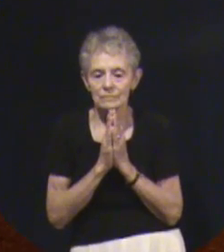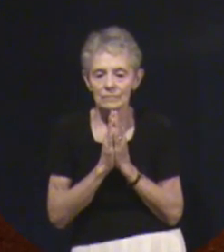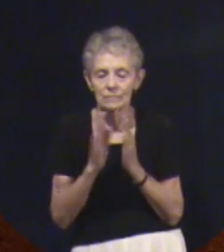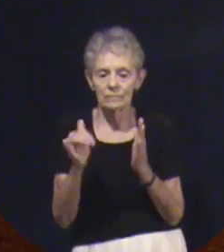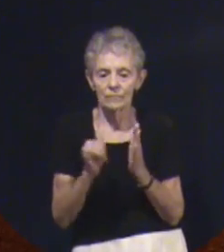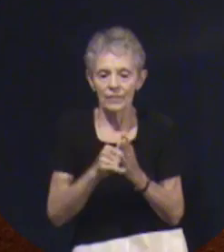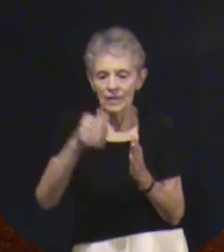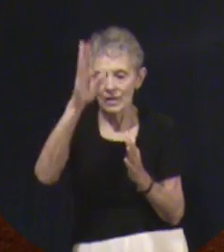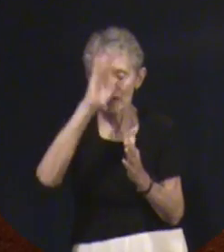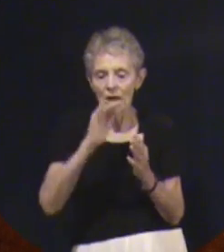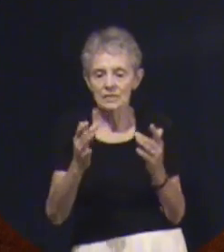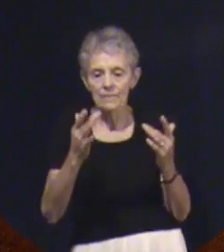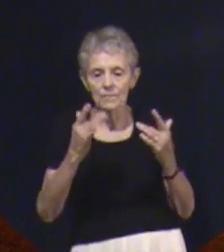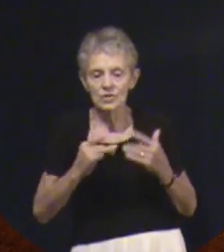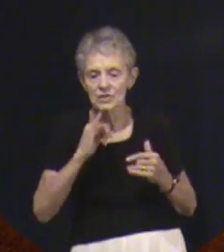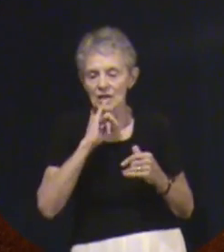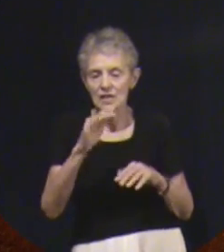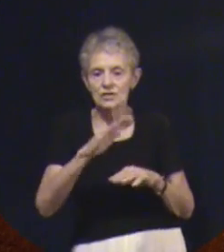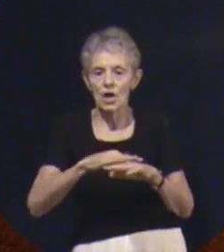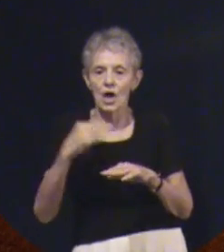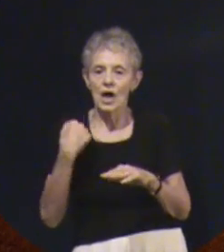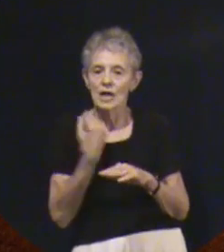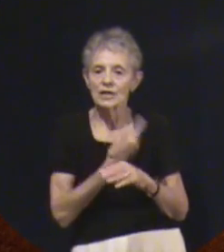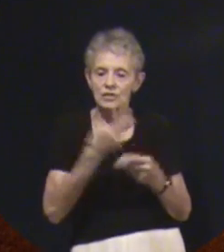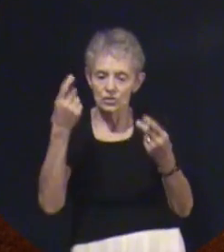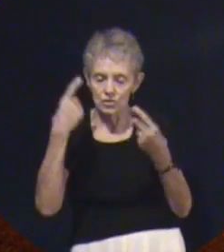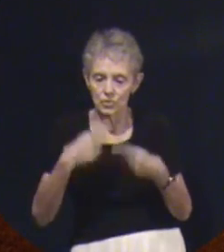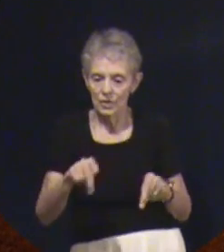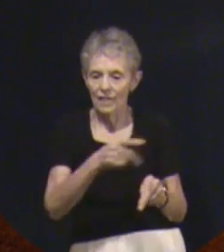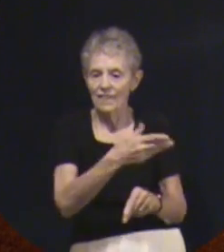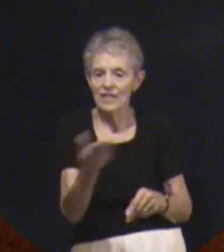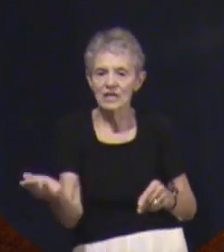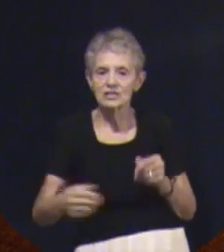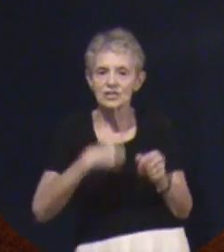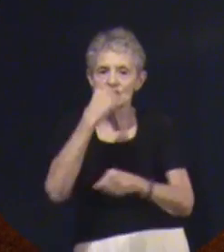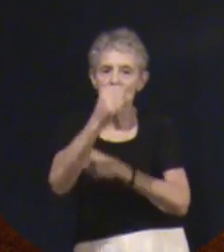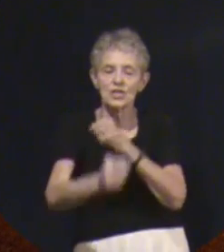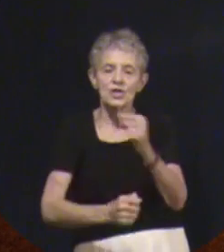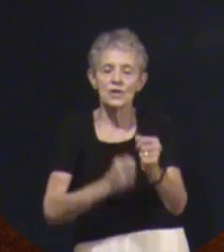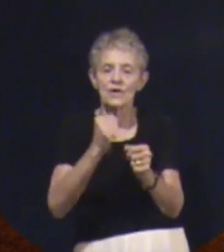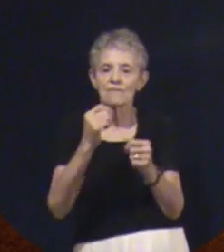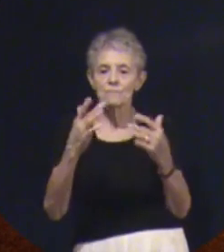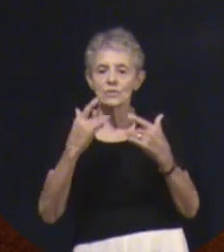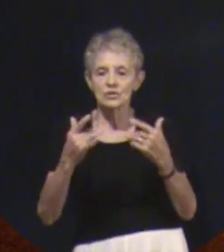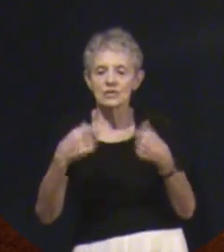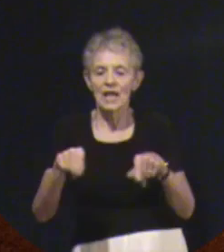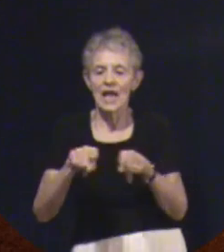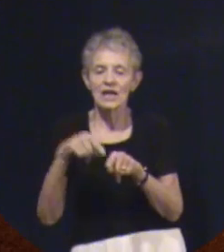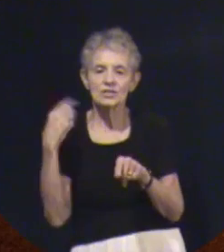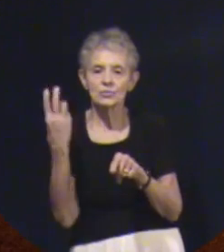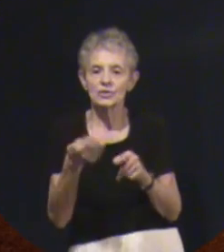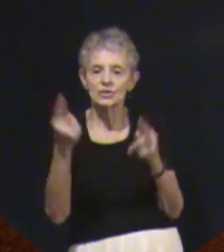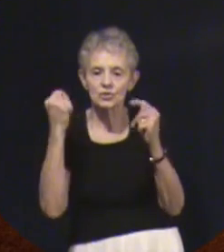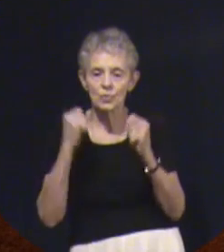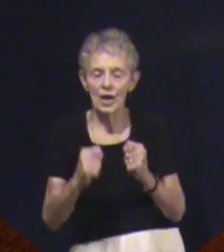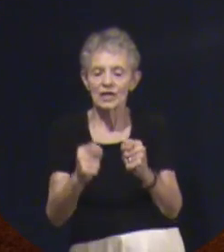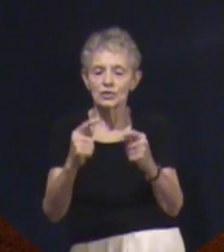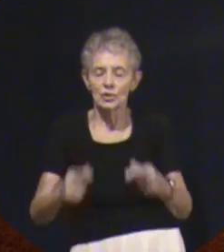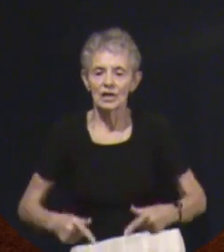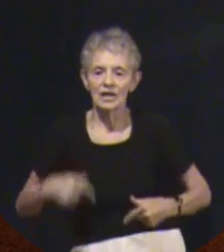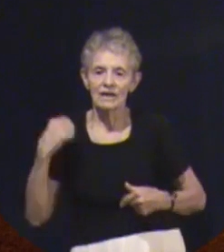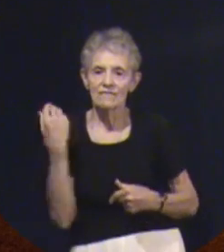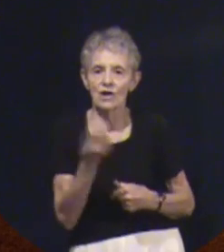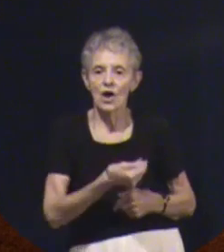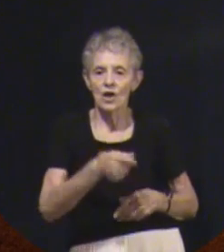That God's mercy be upon us during this Jubilee year of mercy, as we strive to live our call